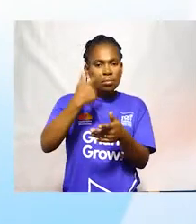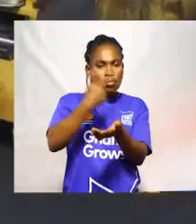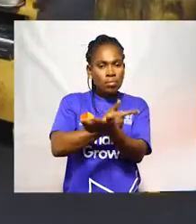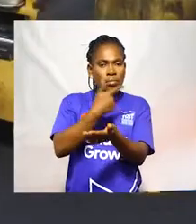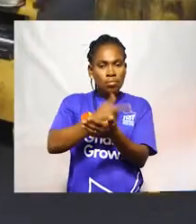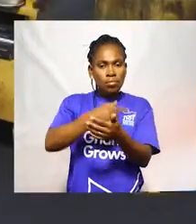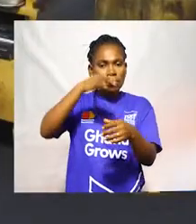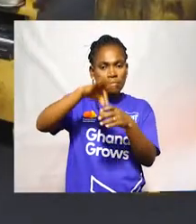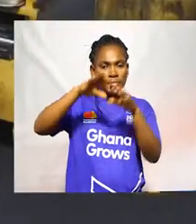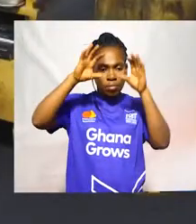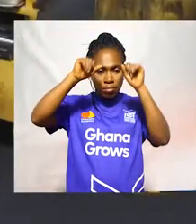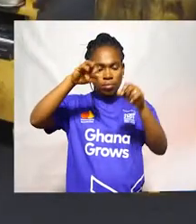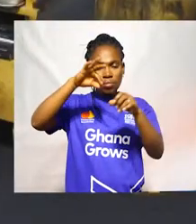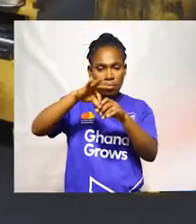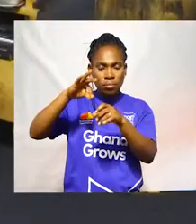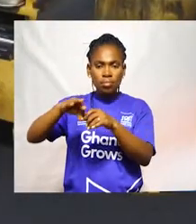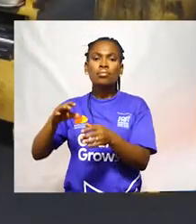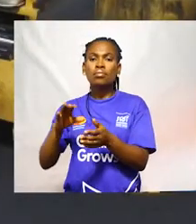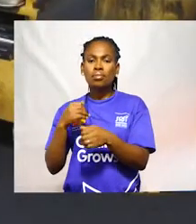we did one in